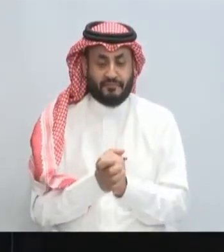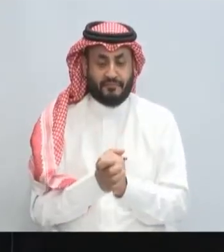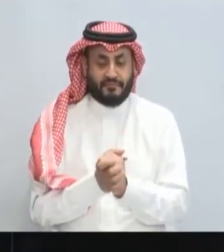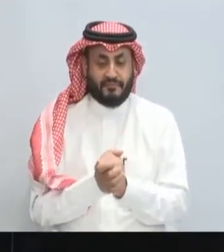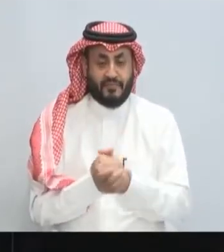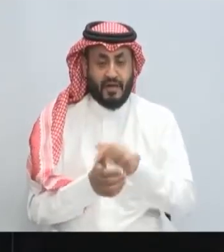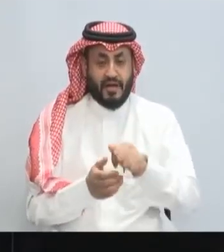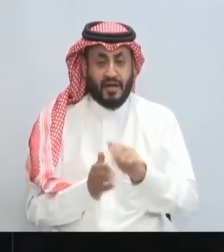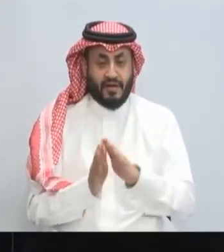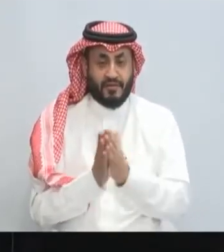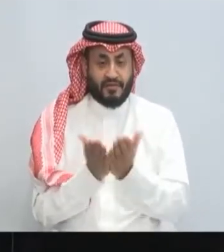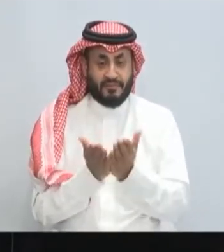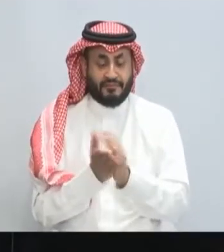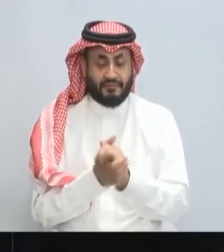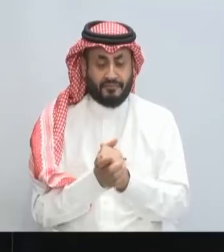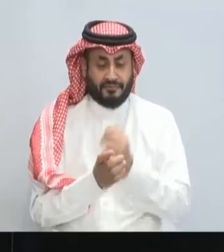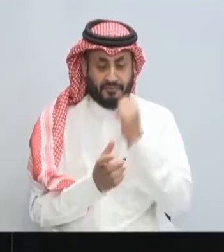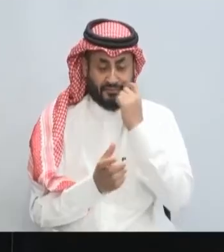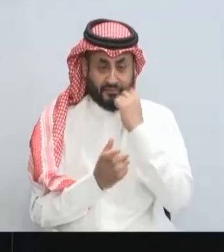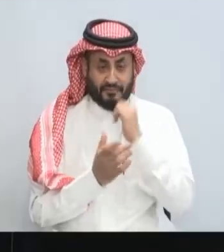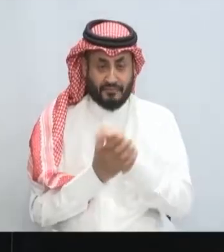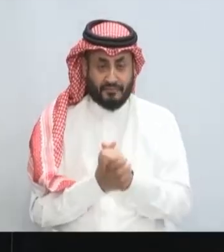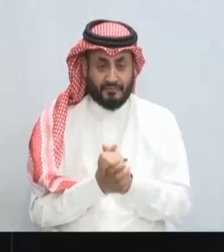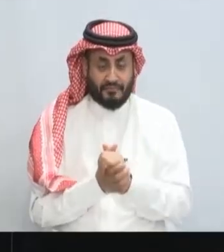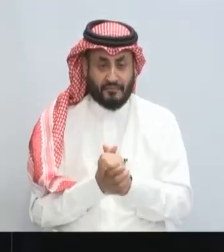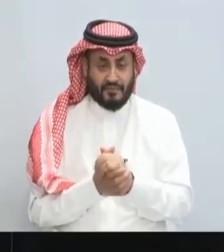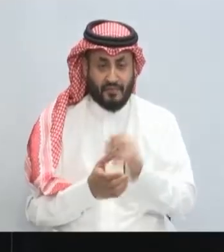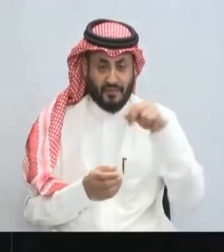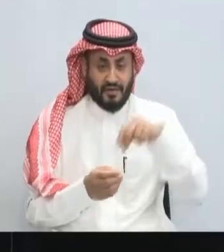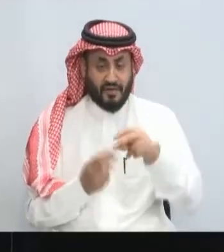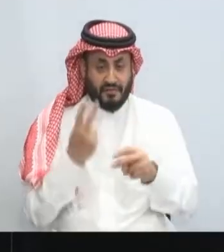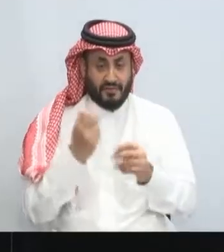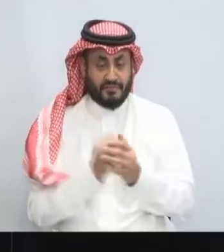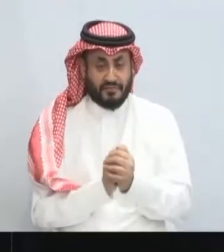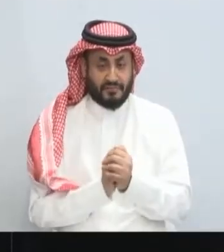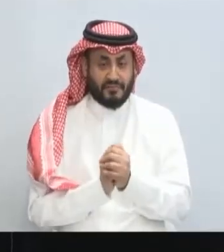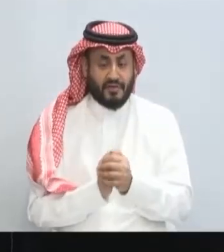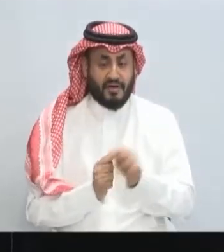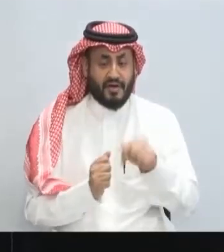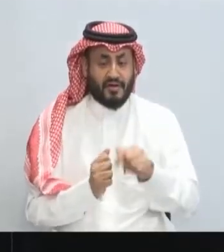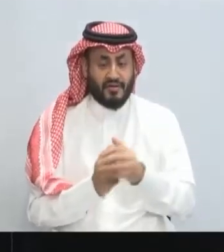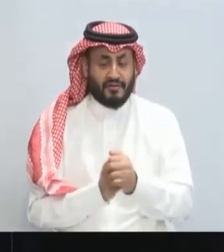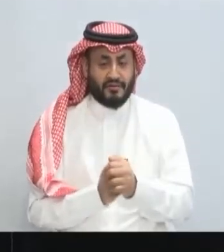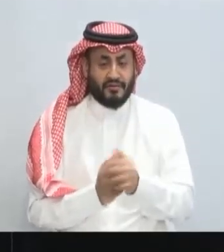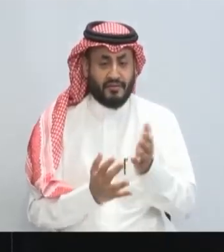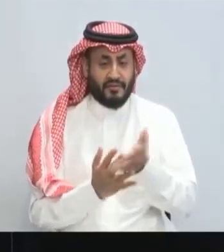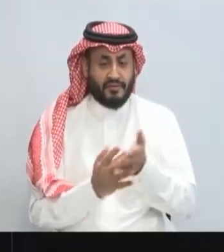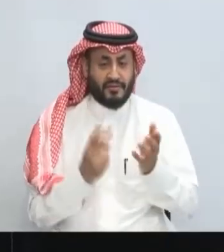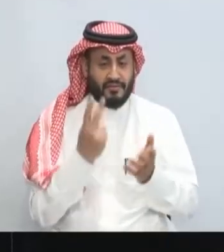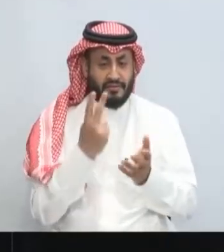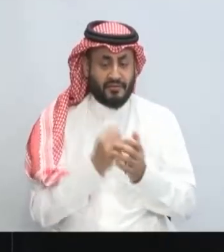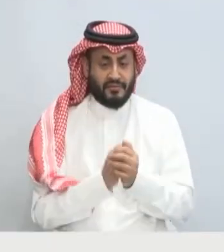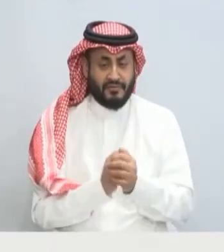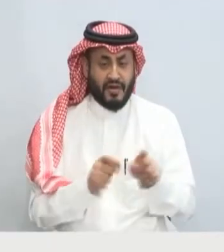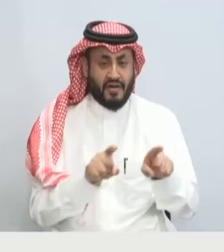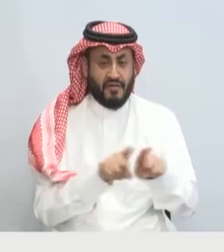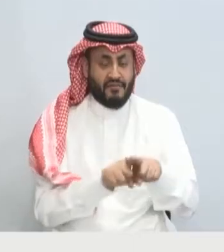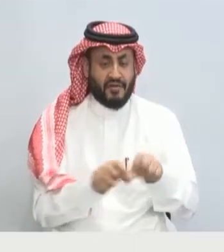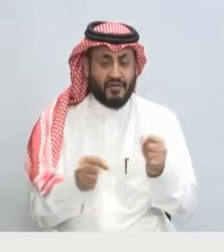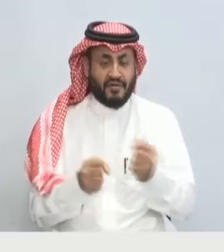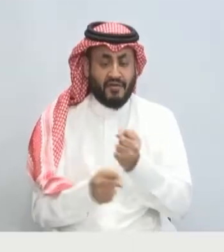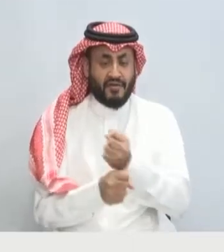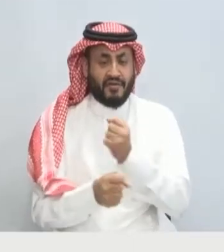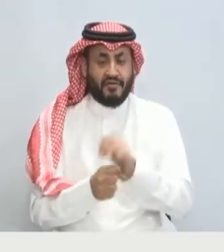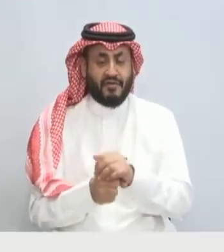Our book today is weekend 2, and today we're going to cover unit 2, friends, action